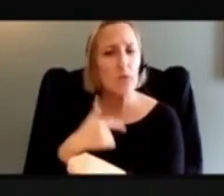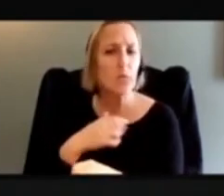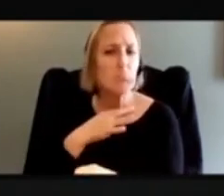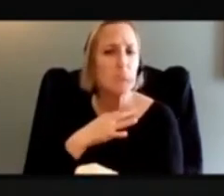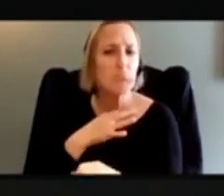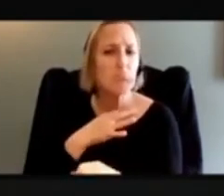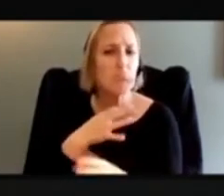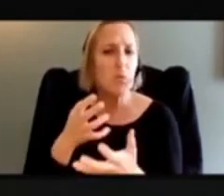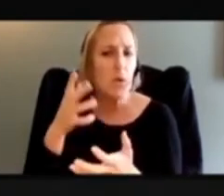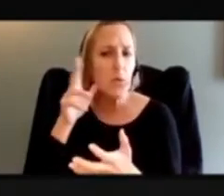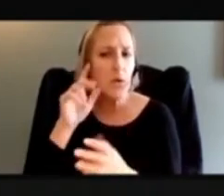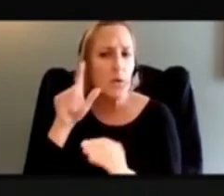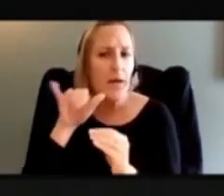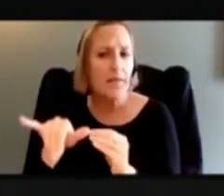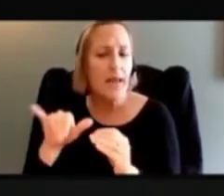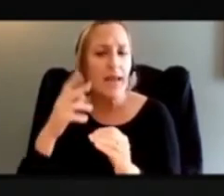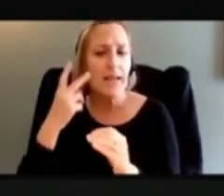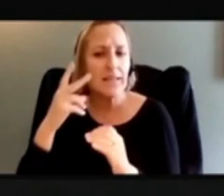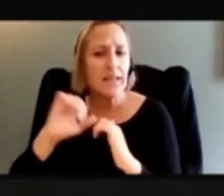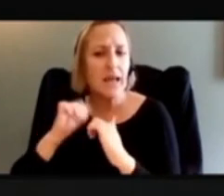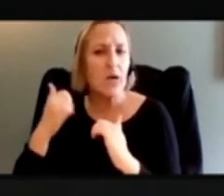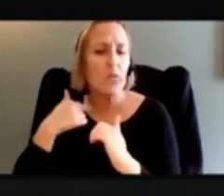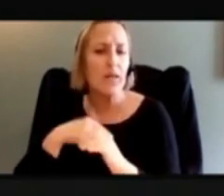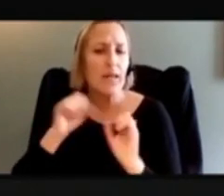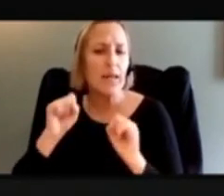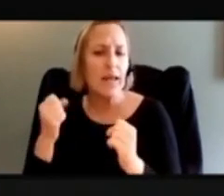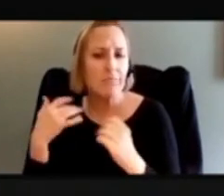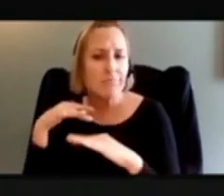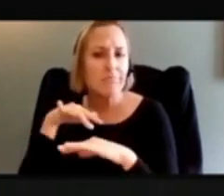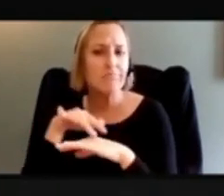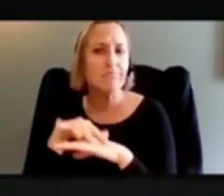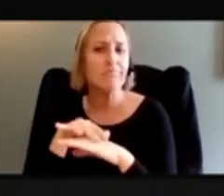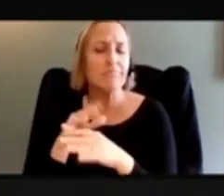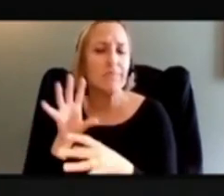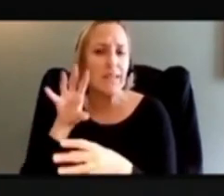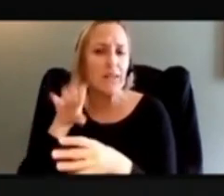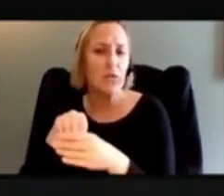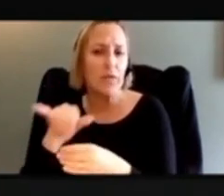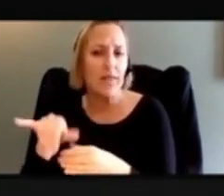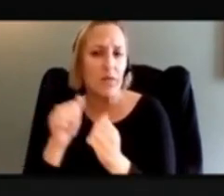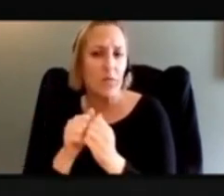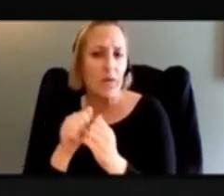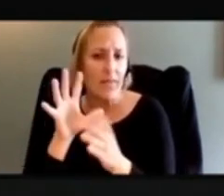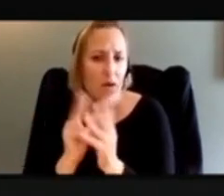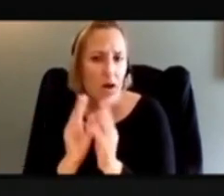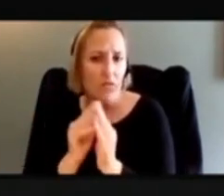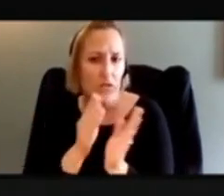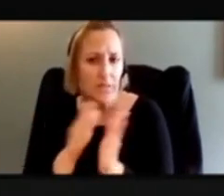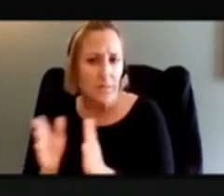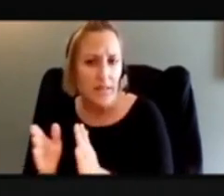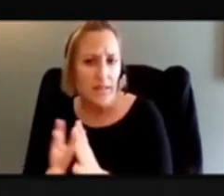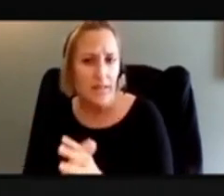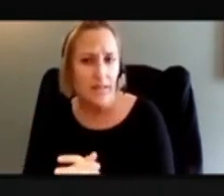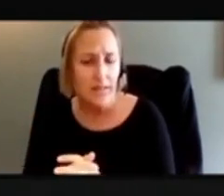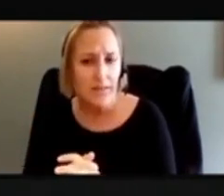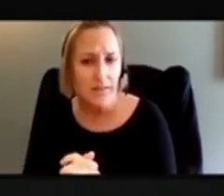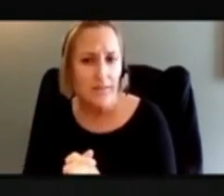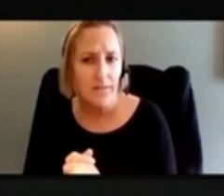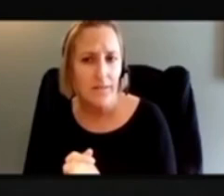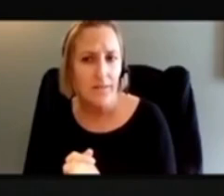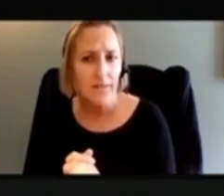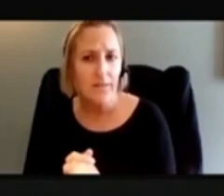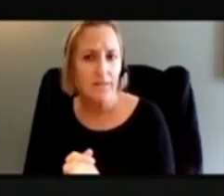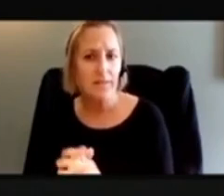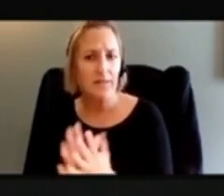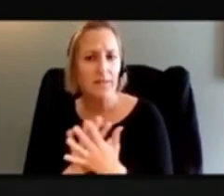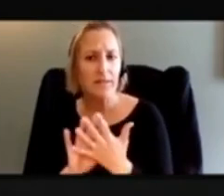weave that in to the conference planning. We'd also like to always encourage, if you're interested